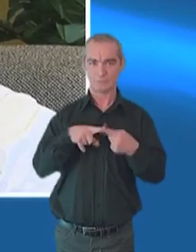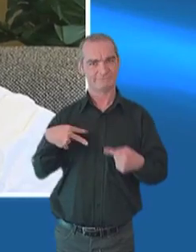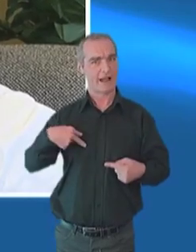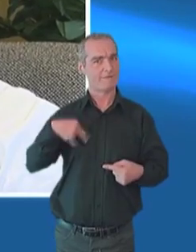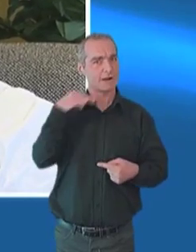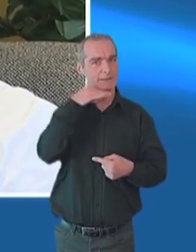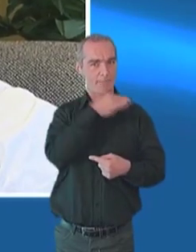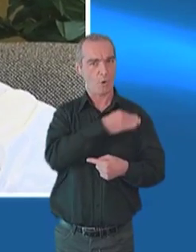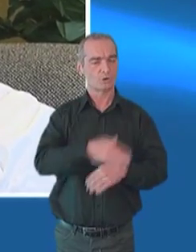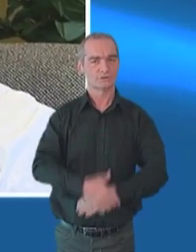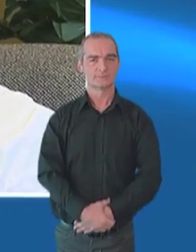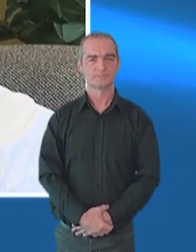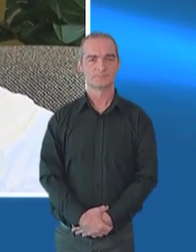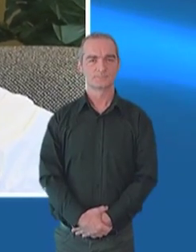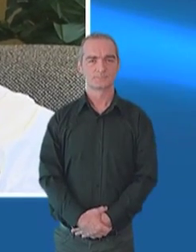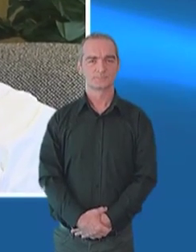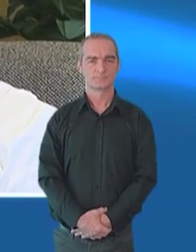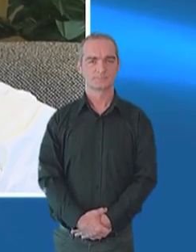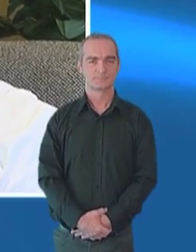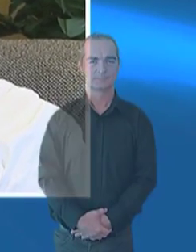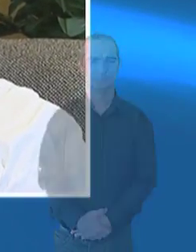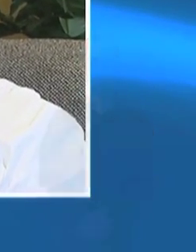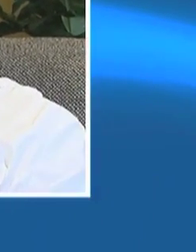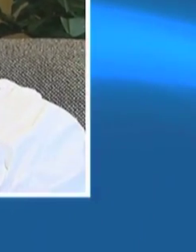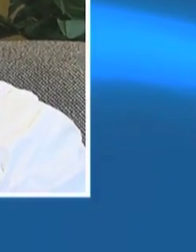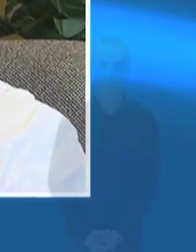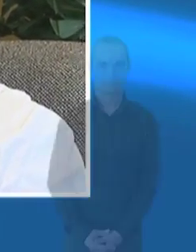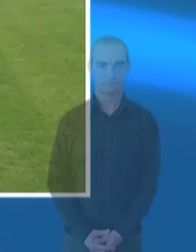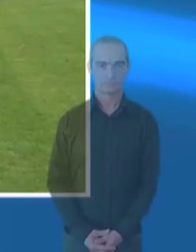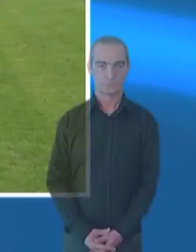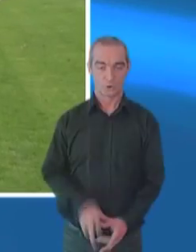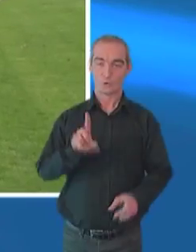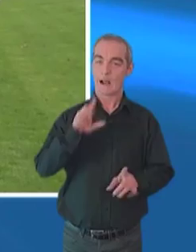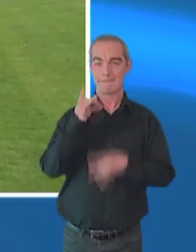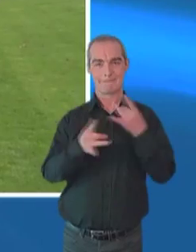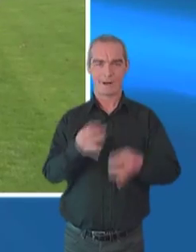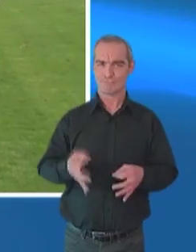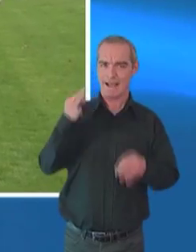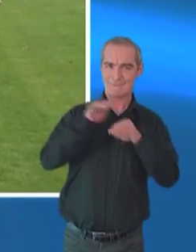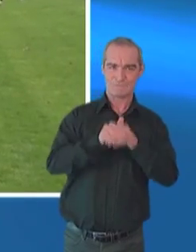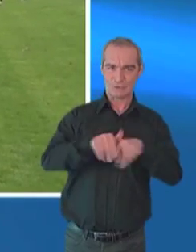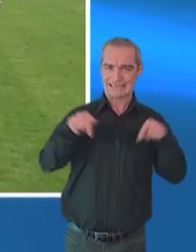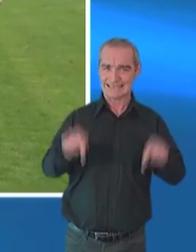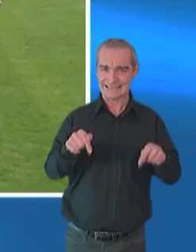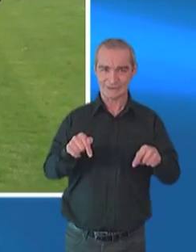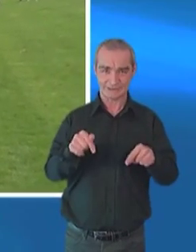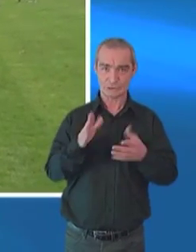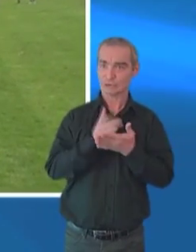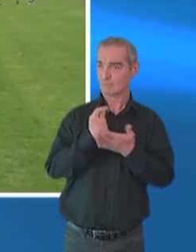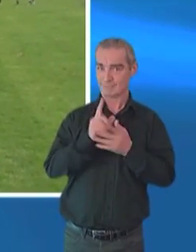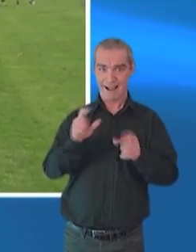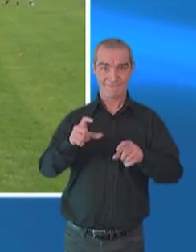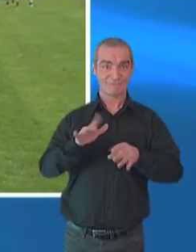so, in tune with each other and happy, which is very, very important. Well, you can make a great friend here in the